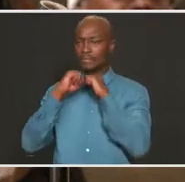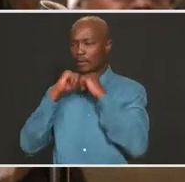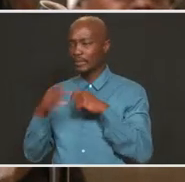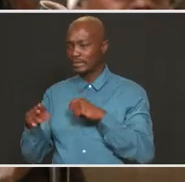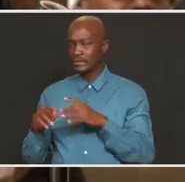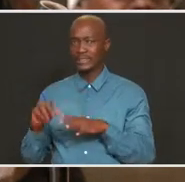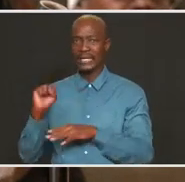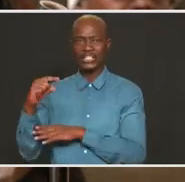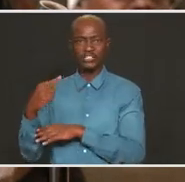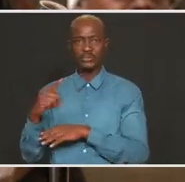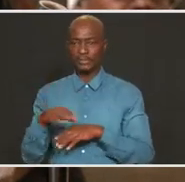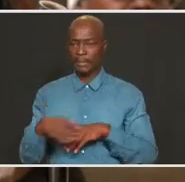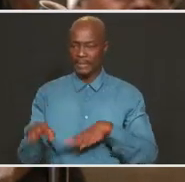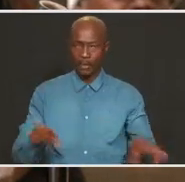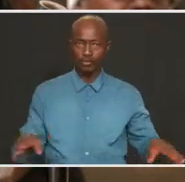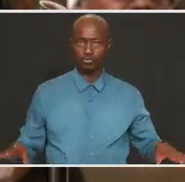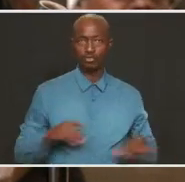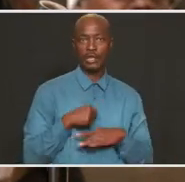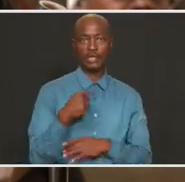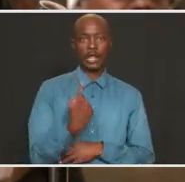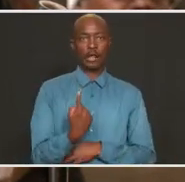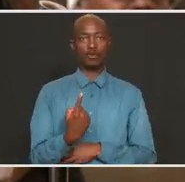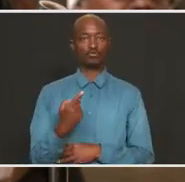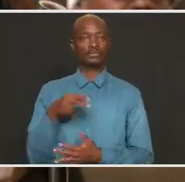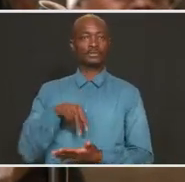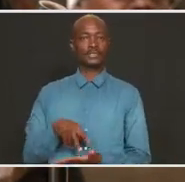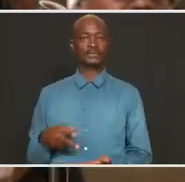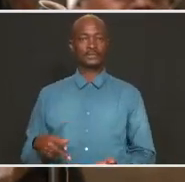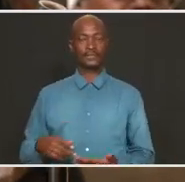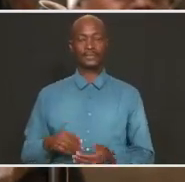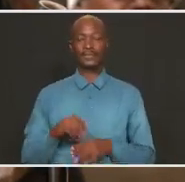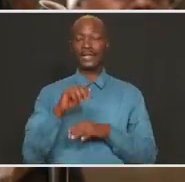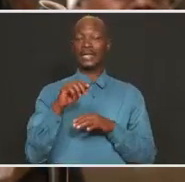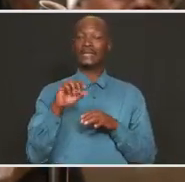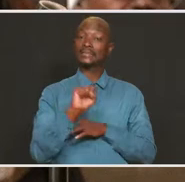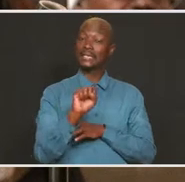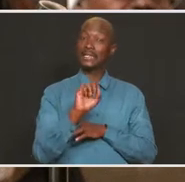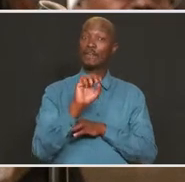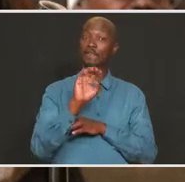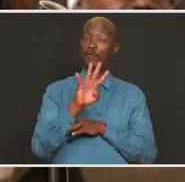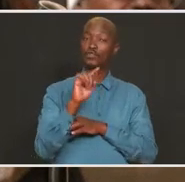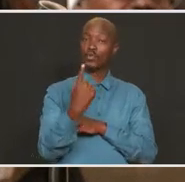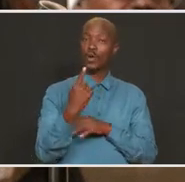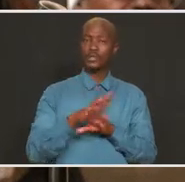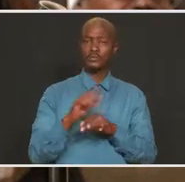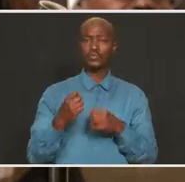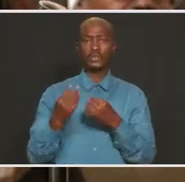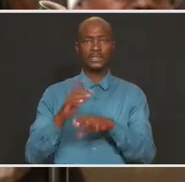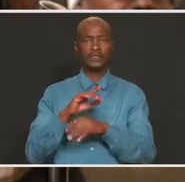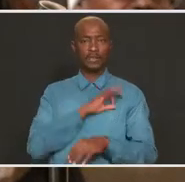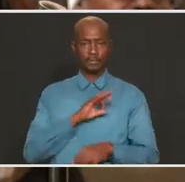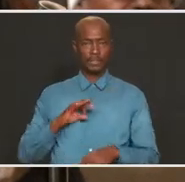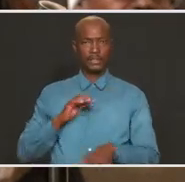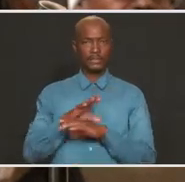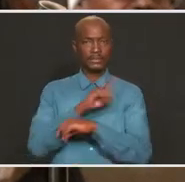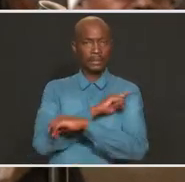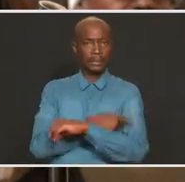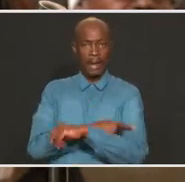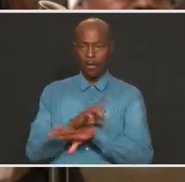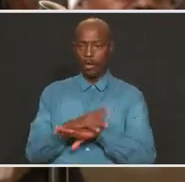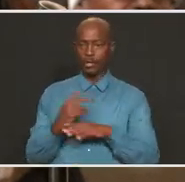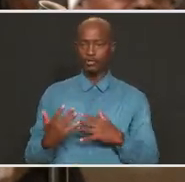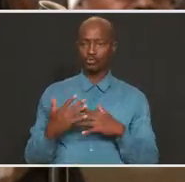out the second part of the Clause 41 will give the minister power to punish those who don't implement